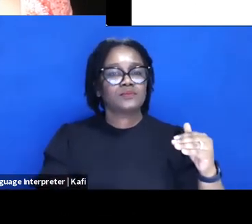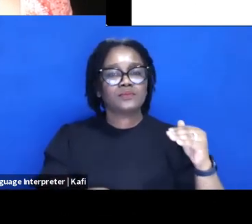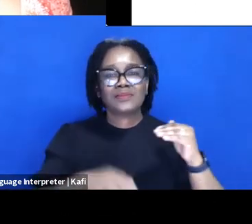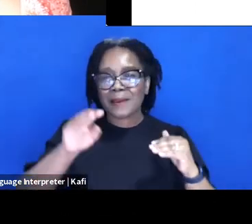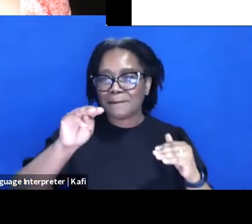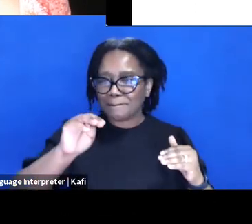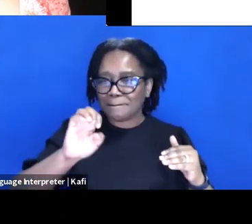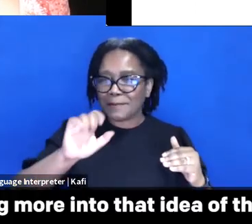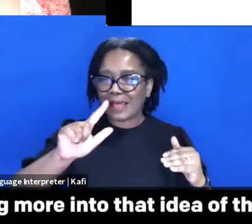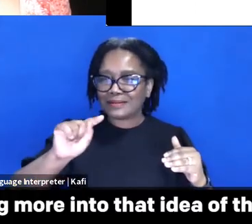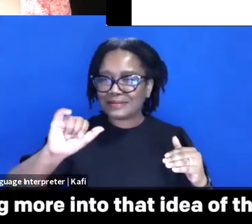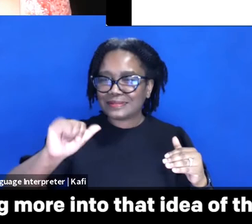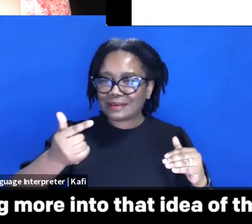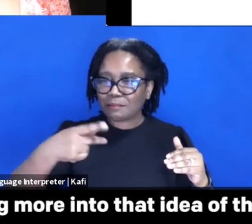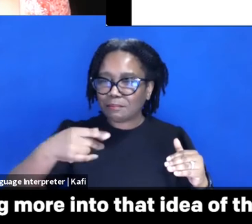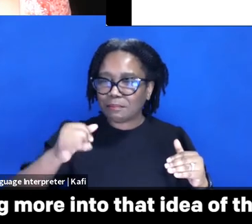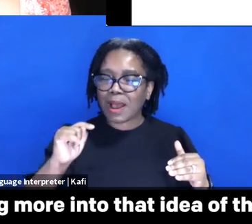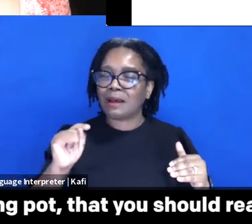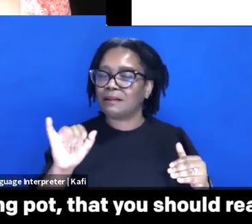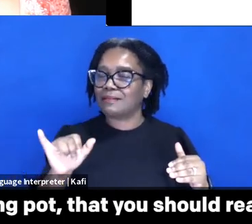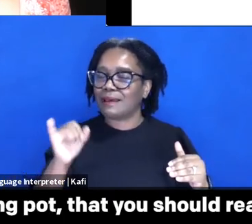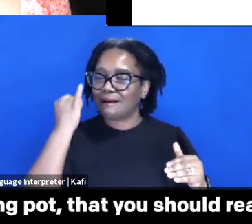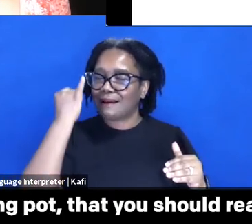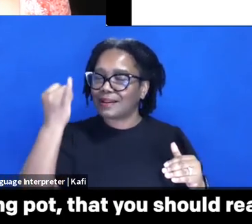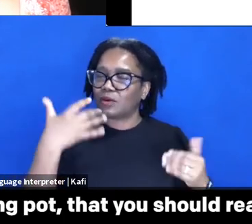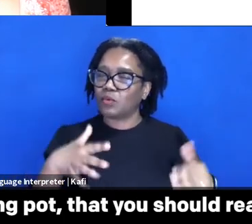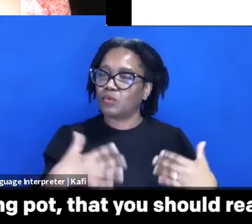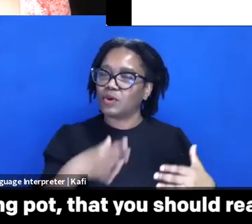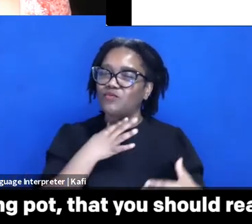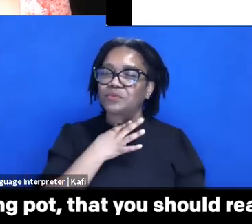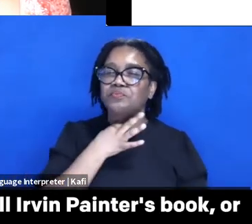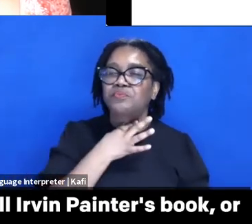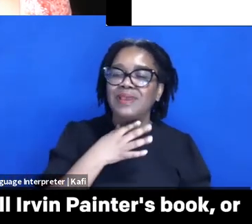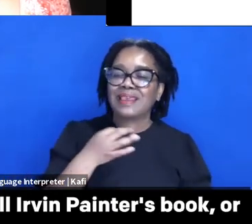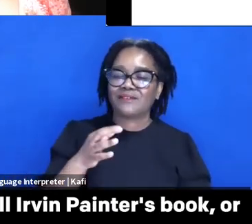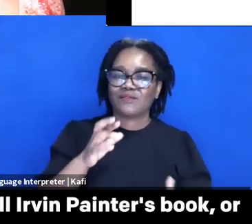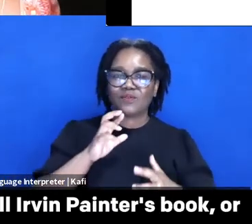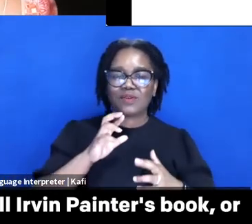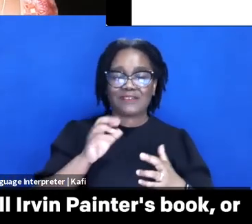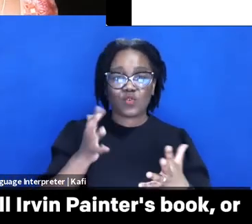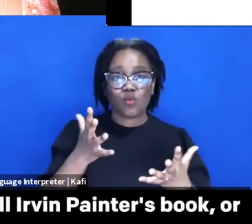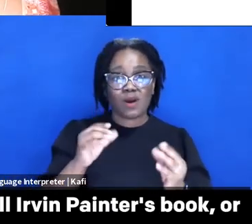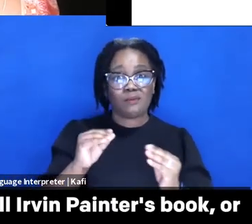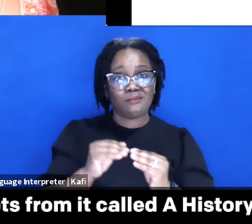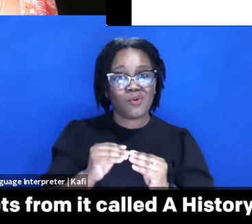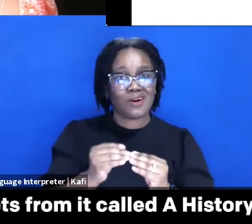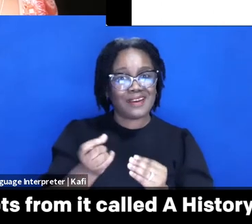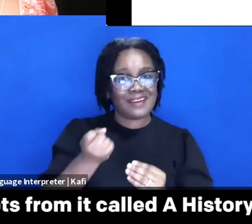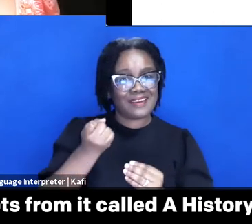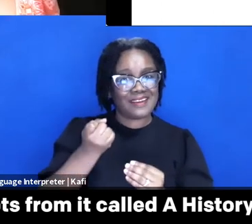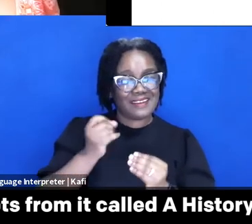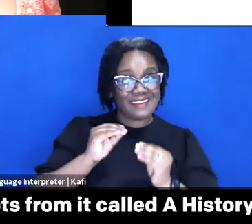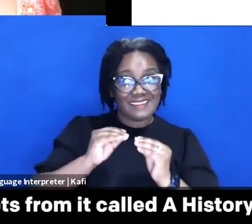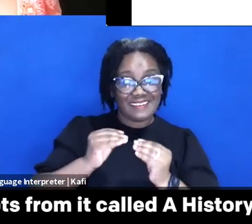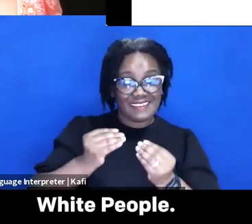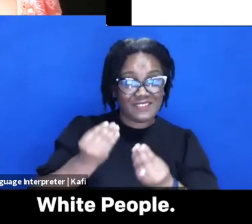in diving more into that idea of the melting pot, that you should read Nell Irvin Painter's book or excerpts from it